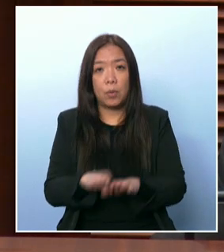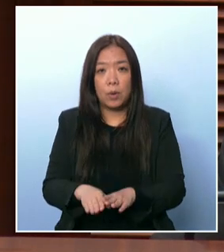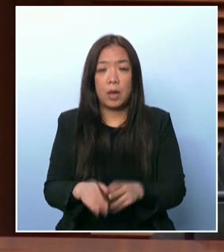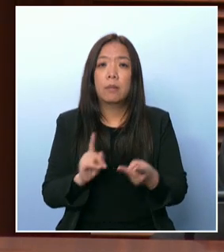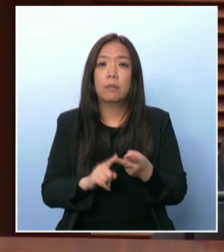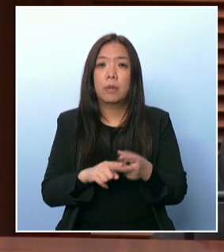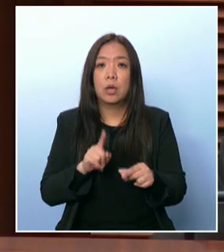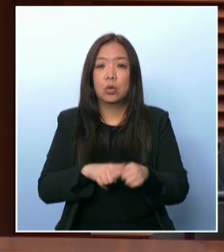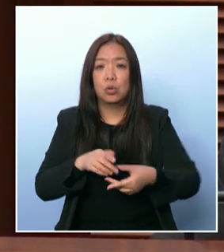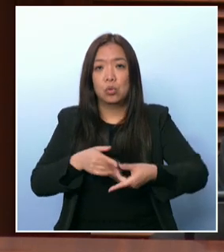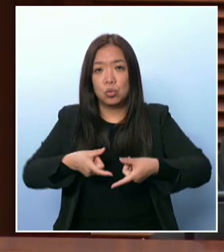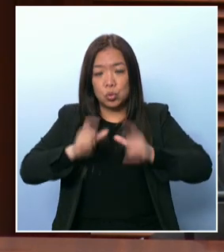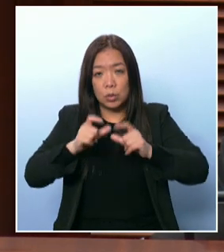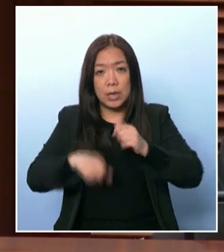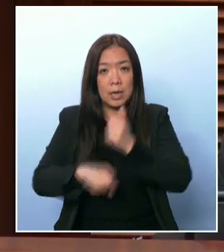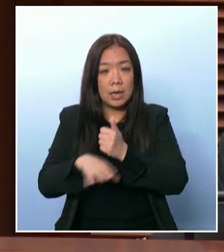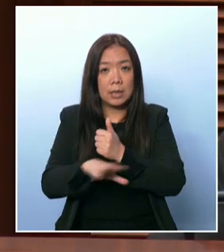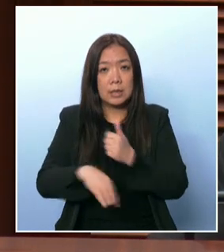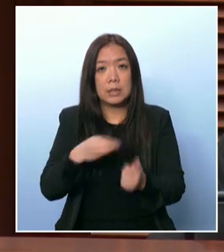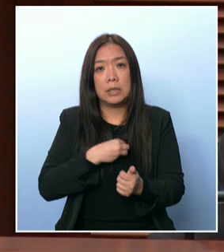and that would cover